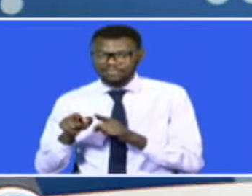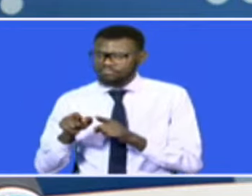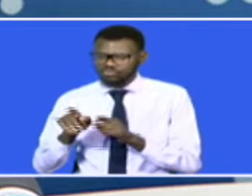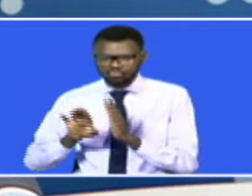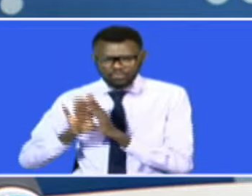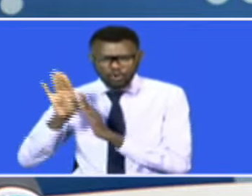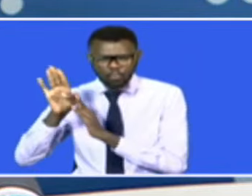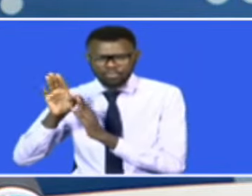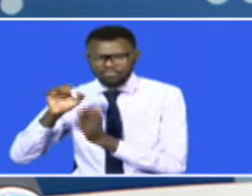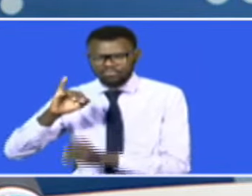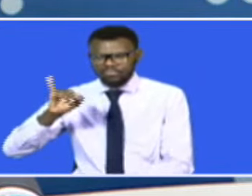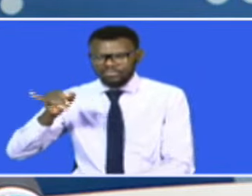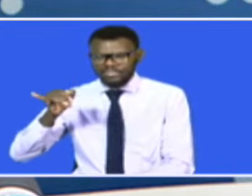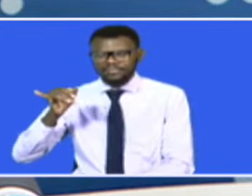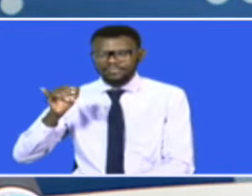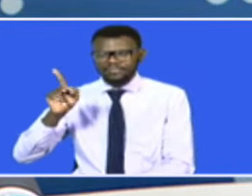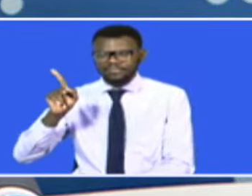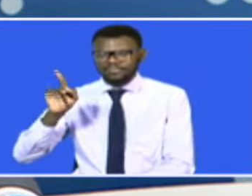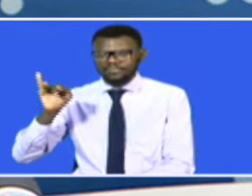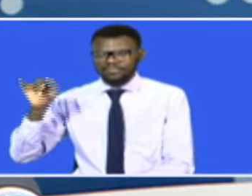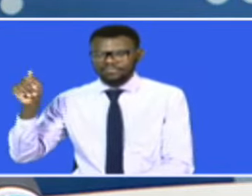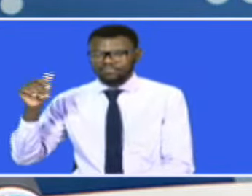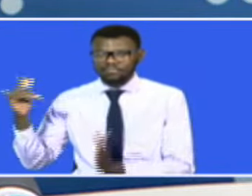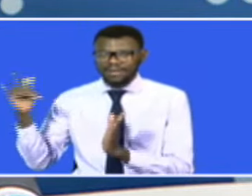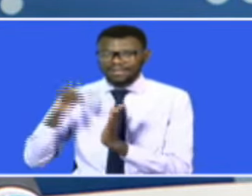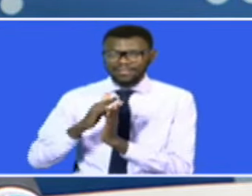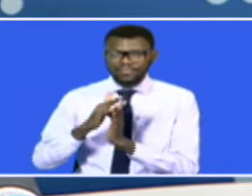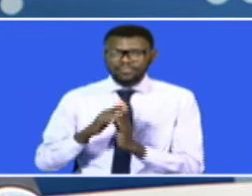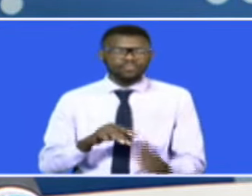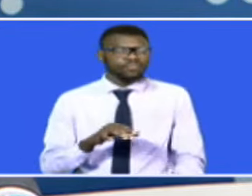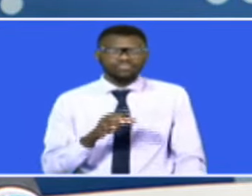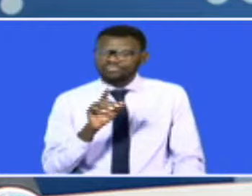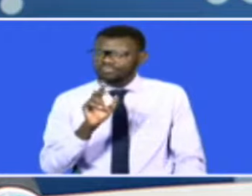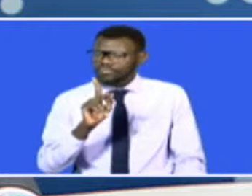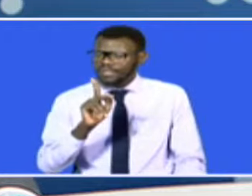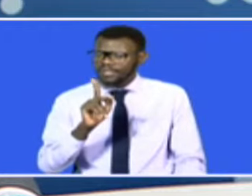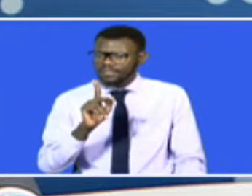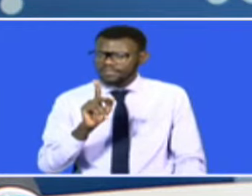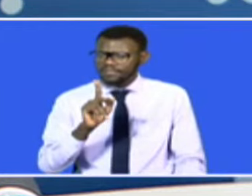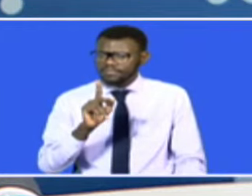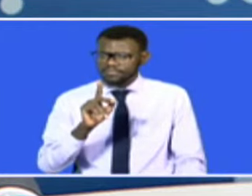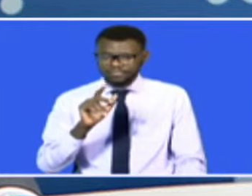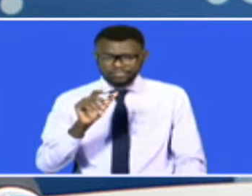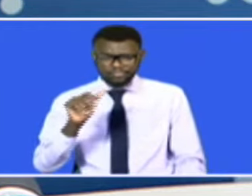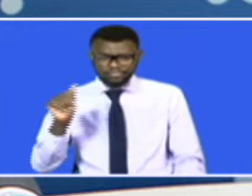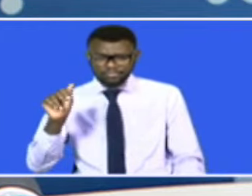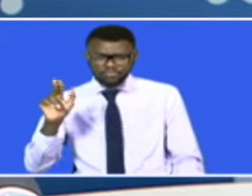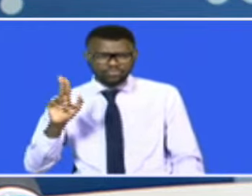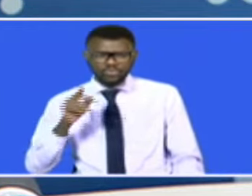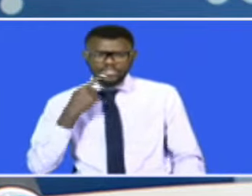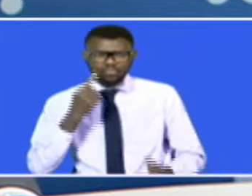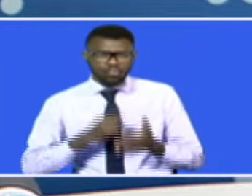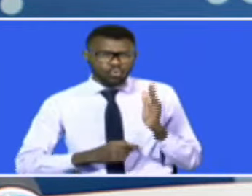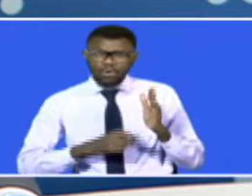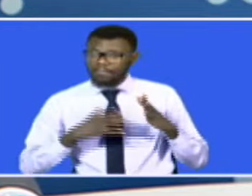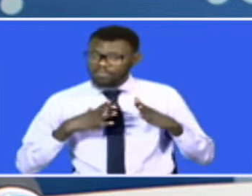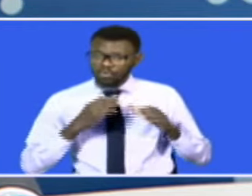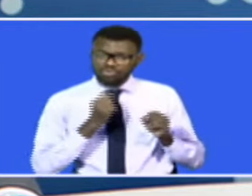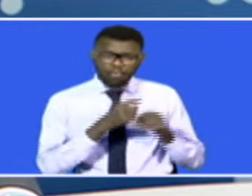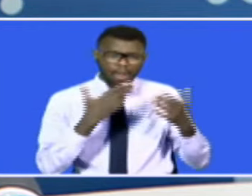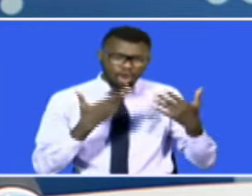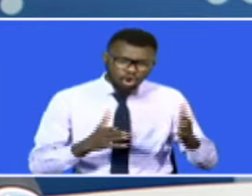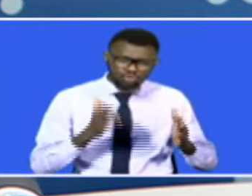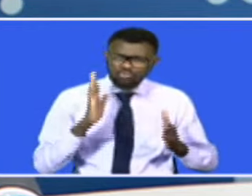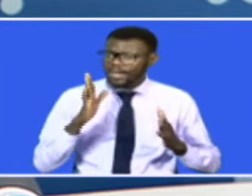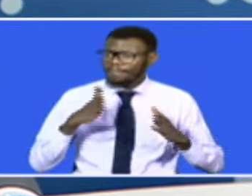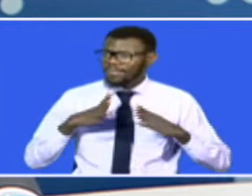Airport. The Aviation Workers Union argues that the deal would result in job losses and bring in foreign workers. They